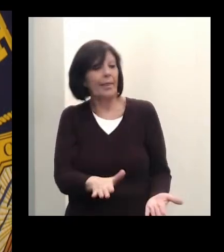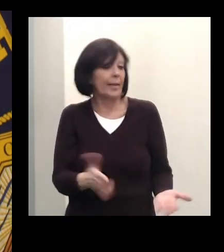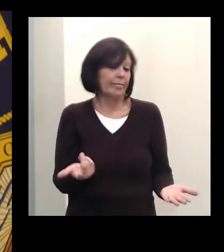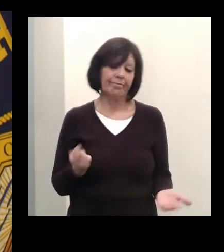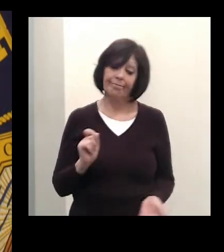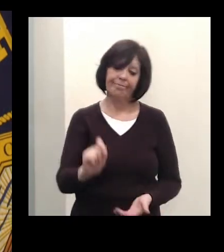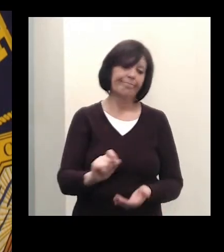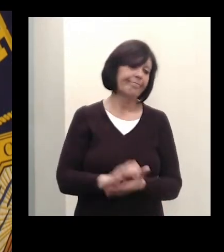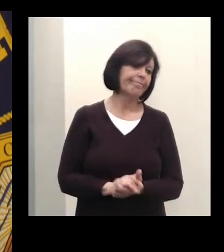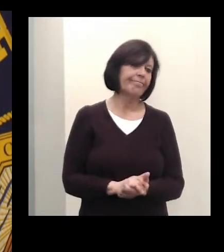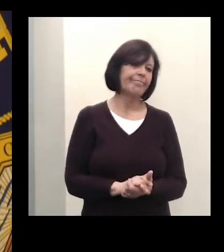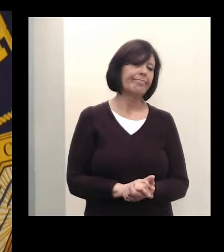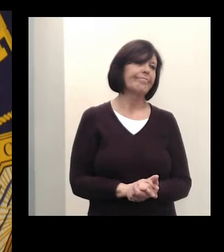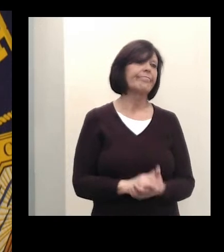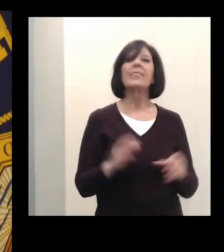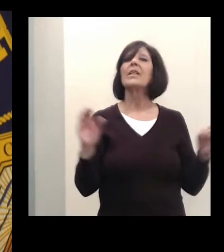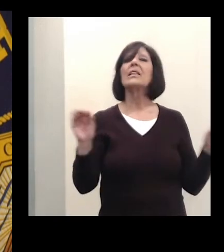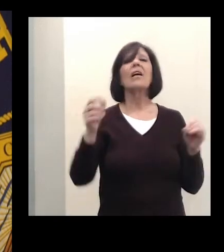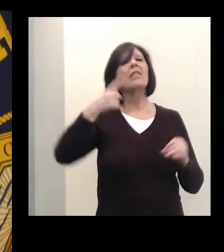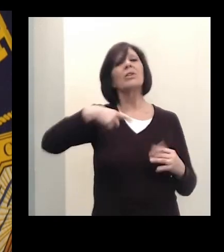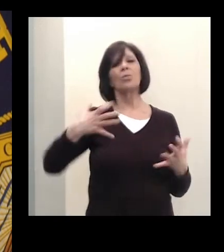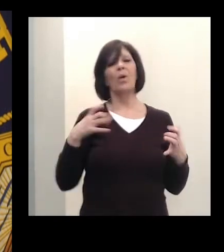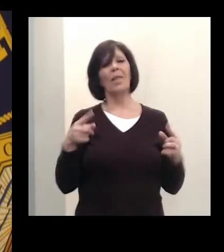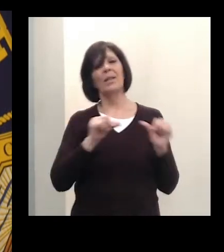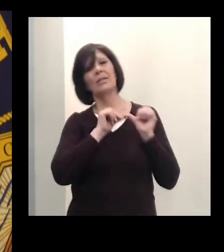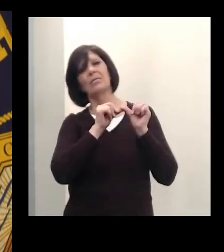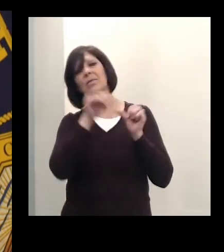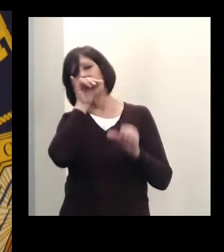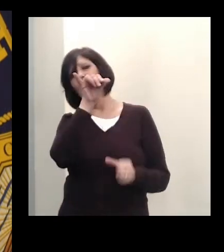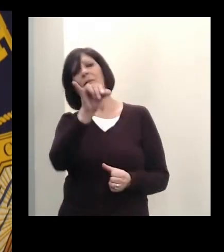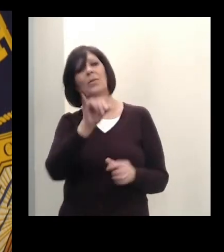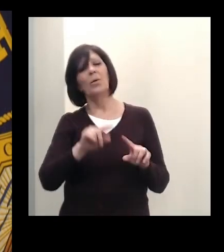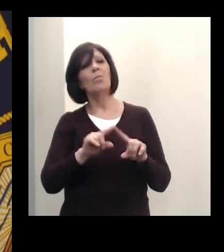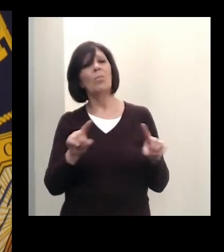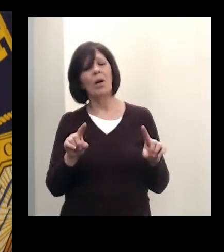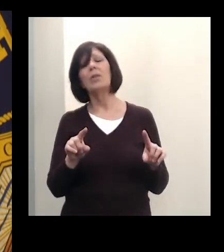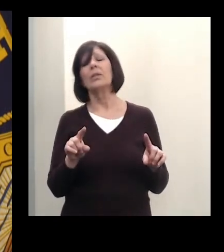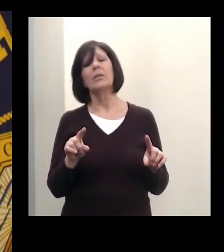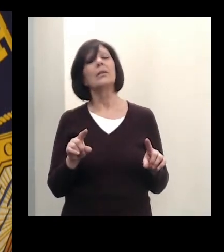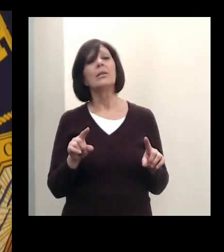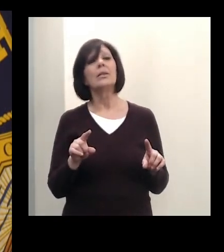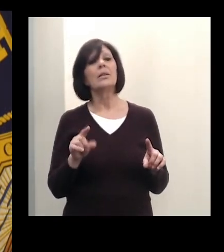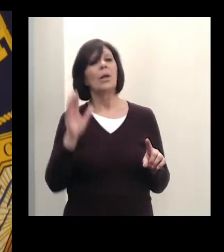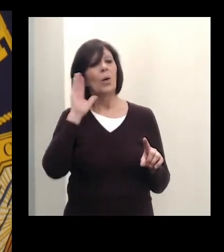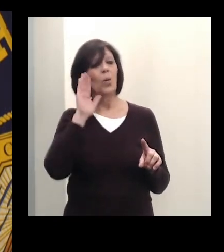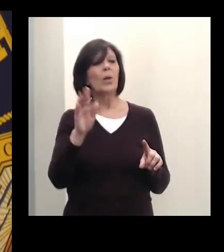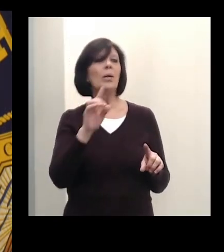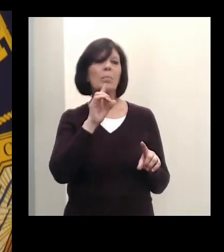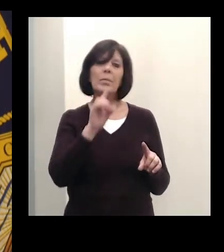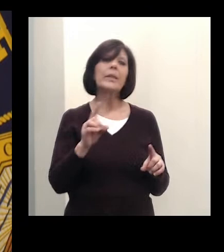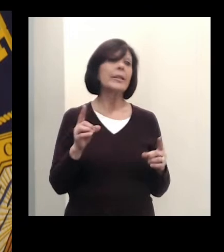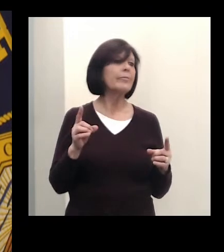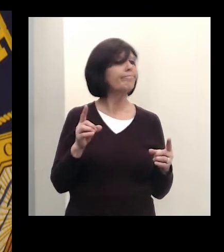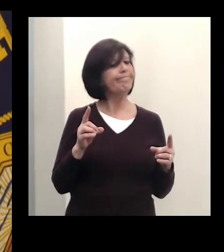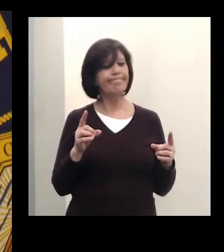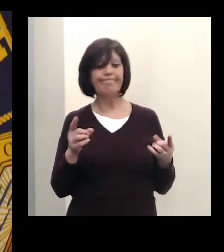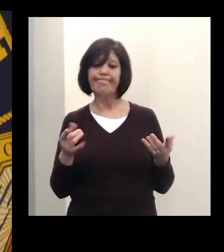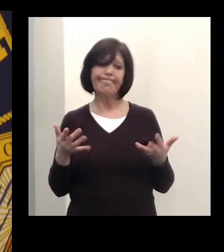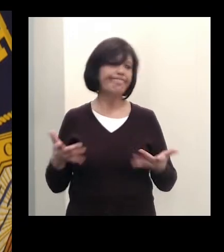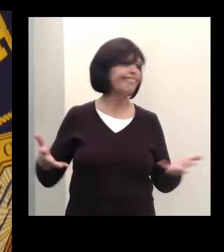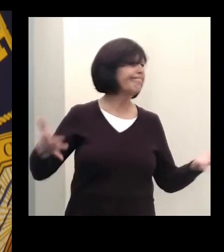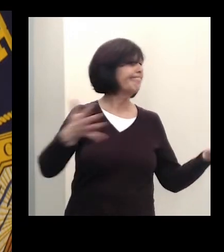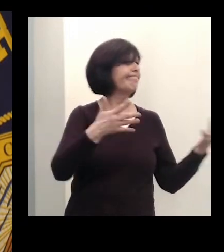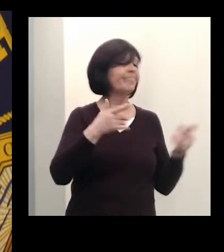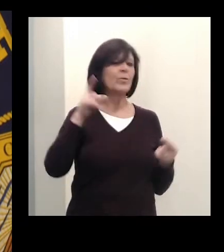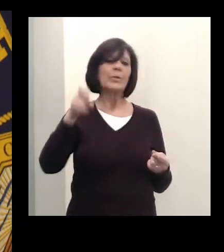None of us want to deal with this for the rest of our lives, but we're probably going to have it in an endemic soon enough. And so we need to get through